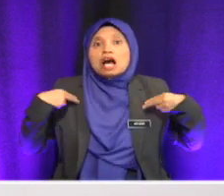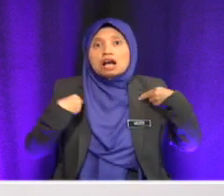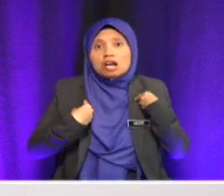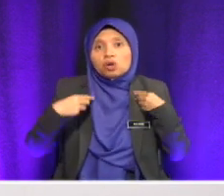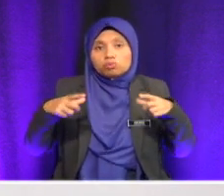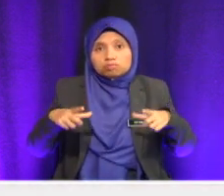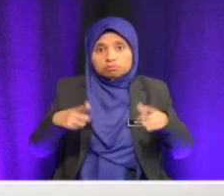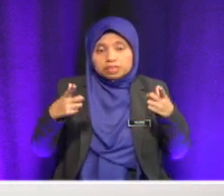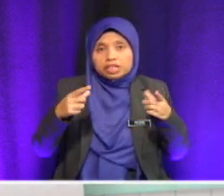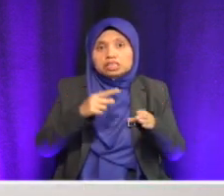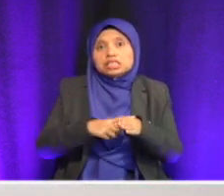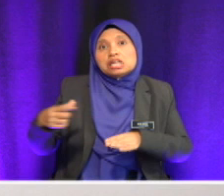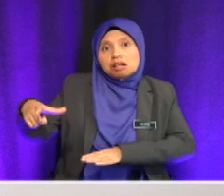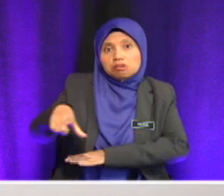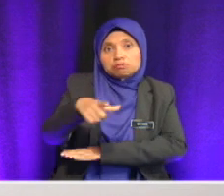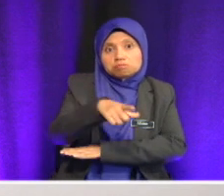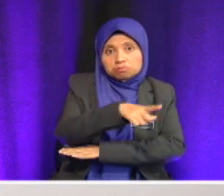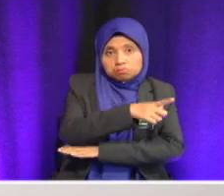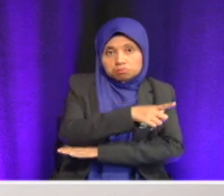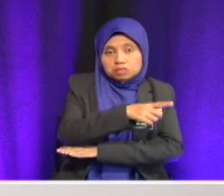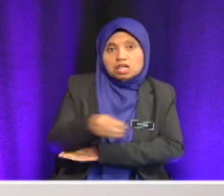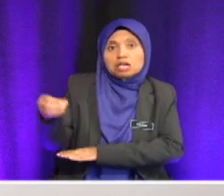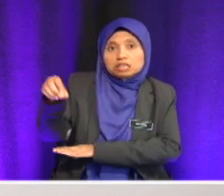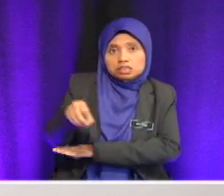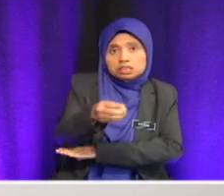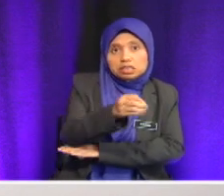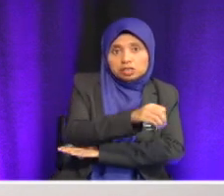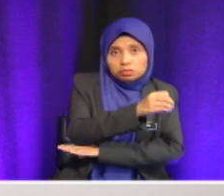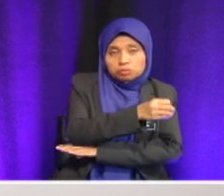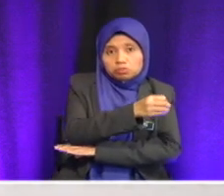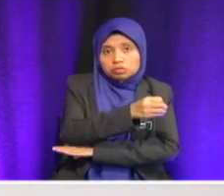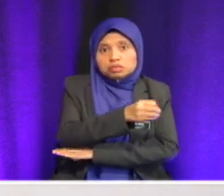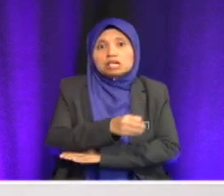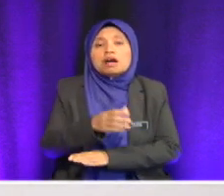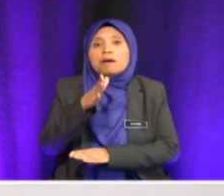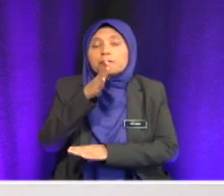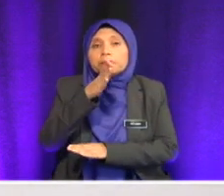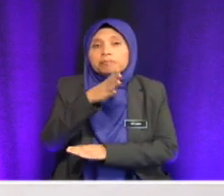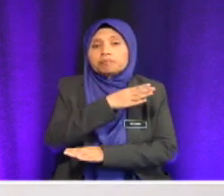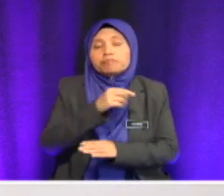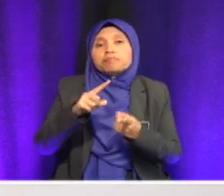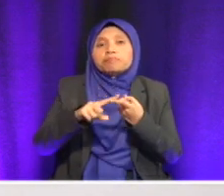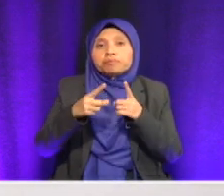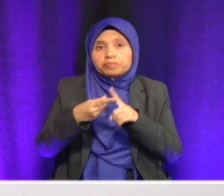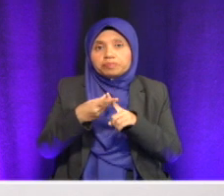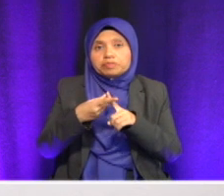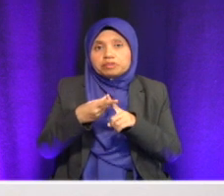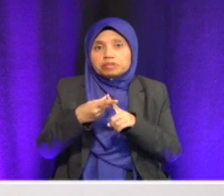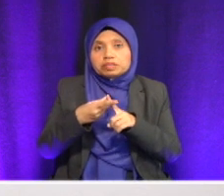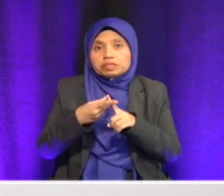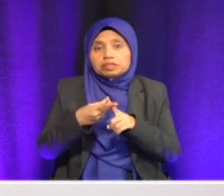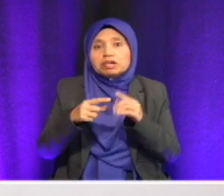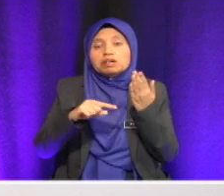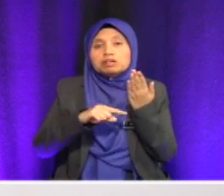share the ocean. In 2008, two whales, a mother and her calf, ended up getting stuck in